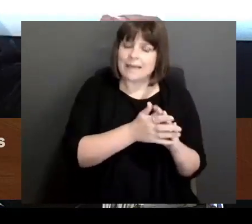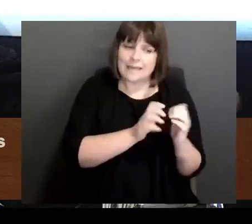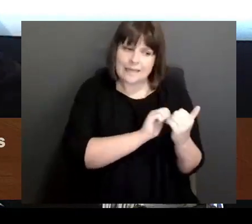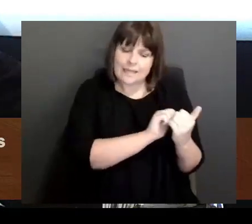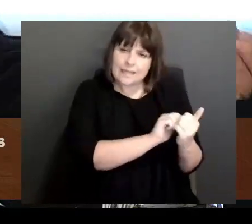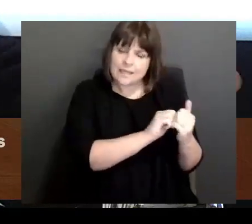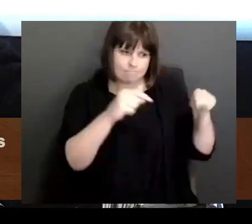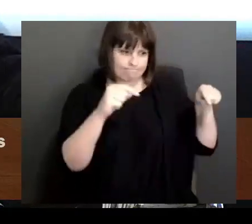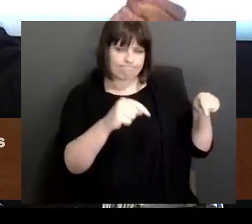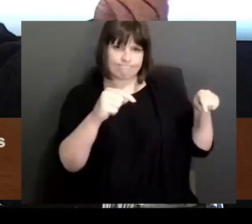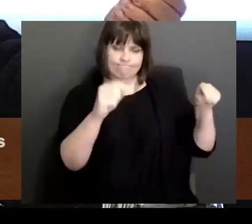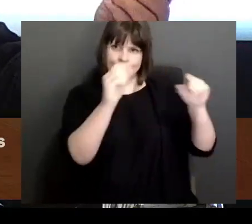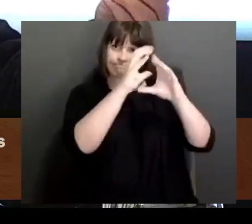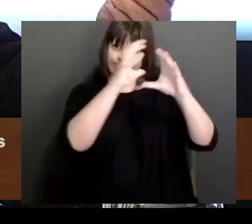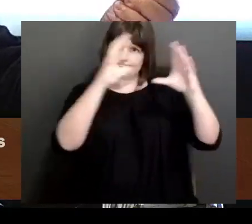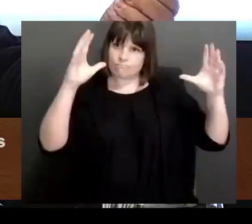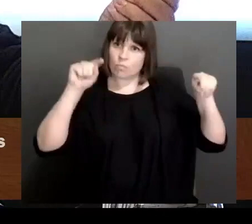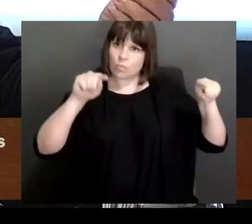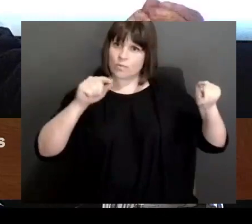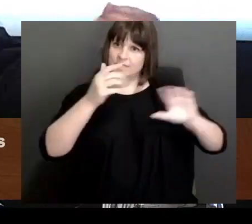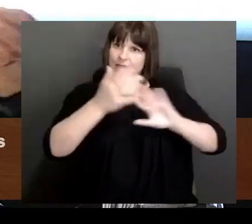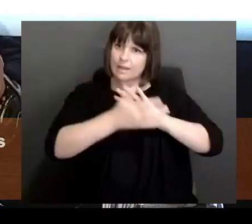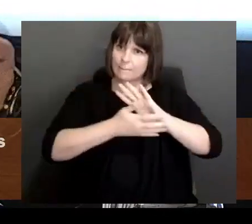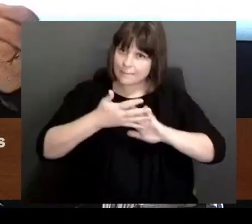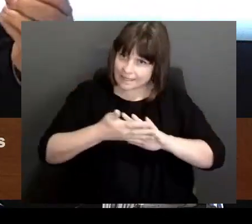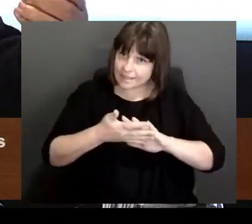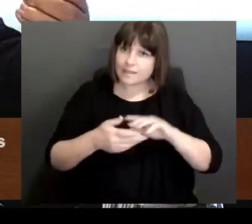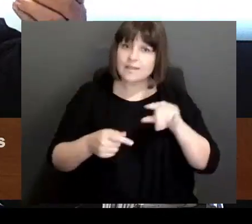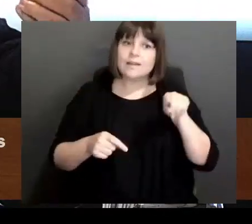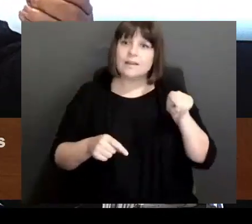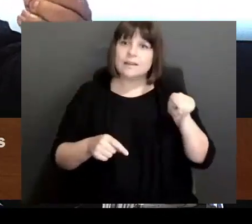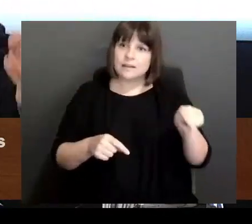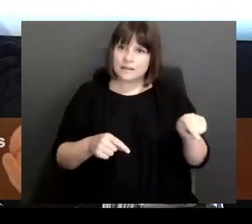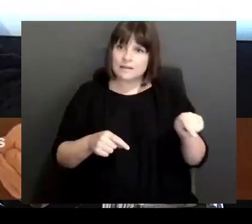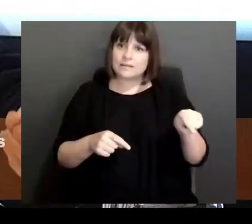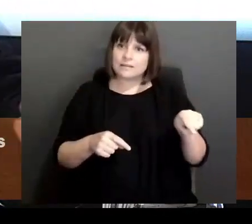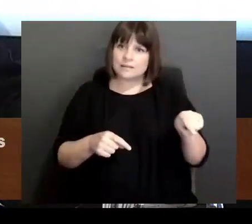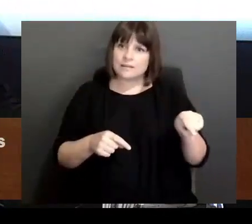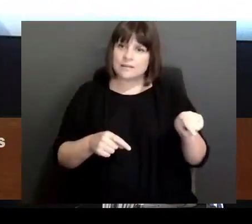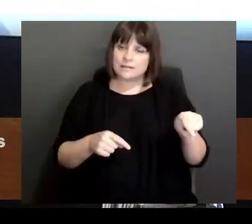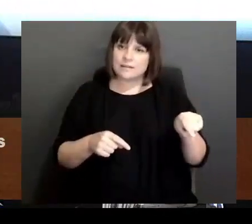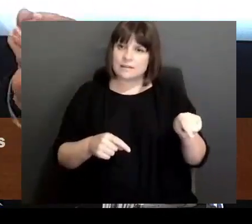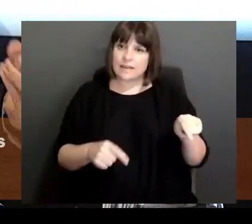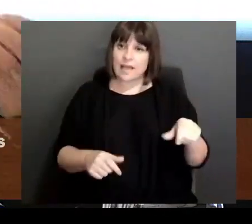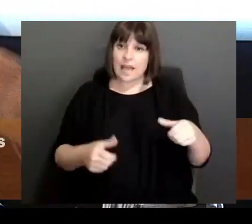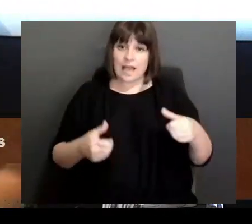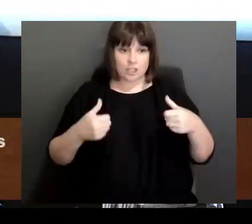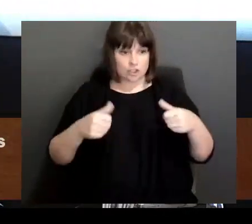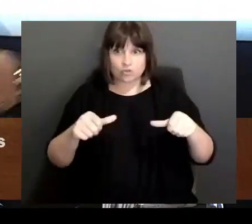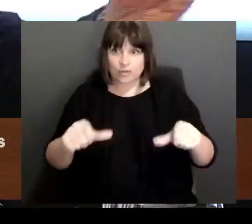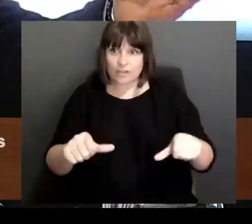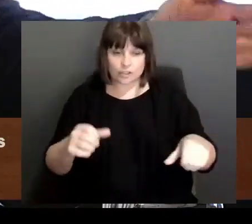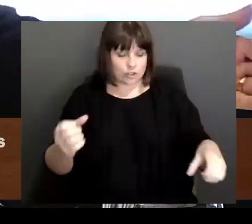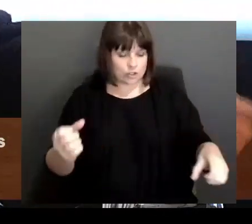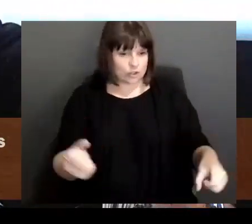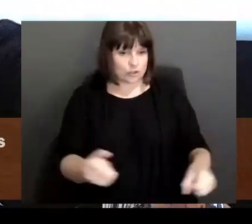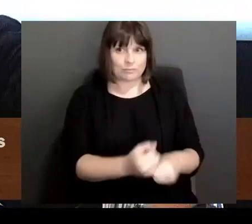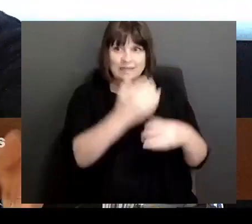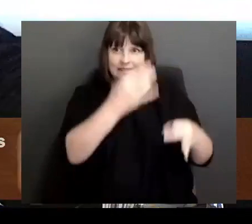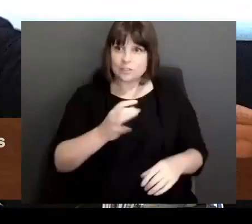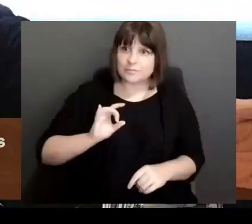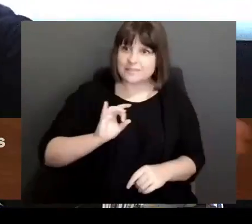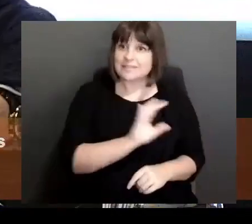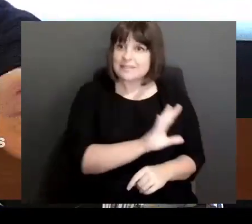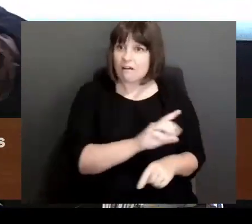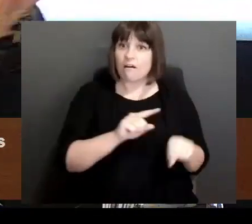what can be derived from a forward-looking strategy for self-determination purposes. And that is about